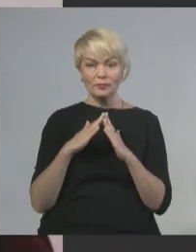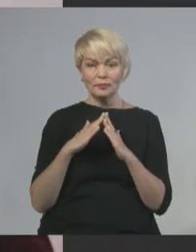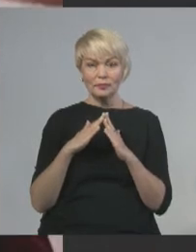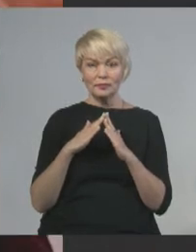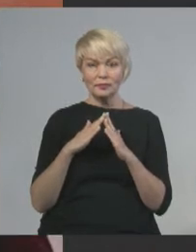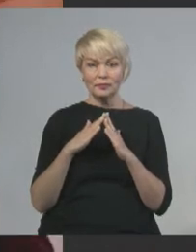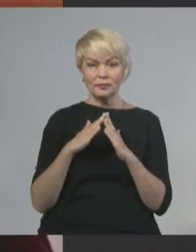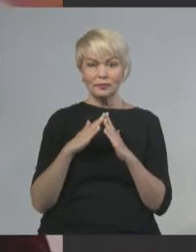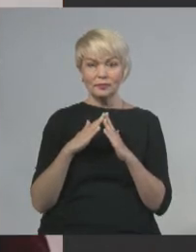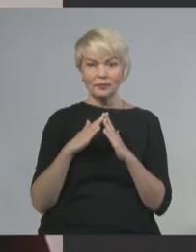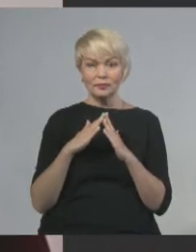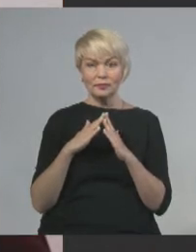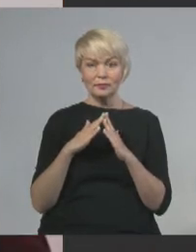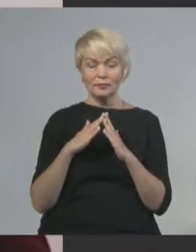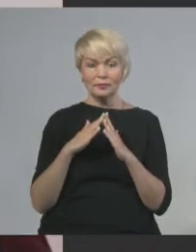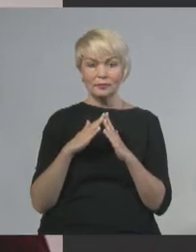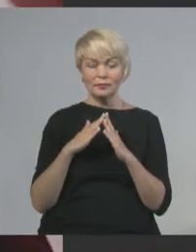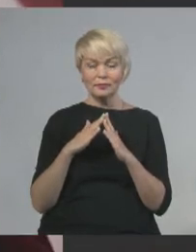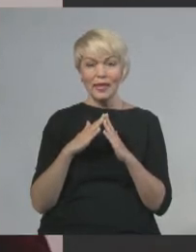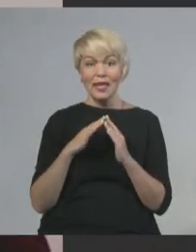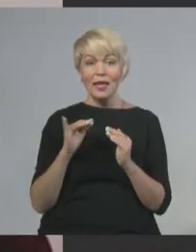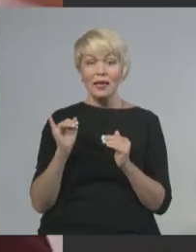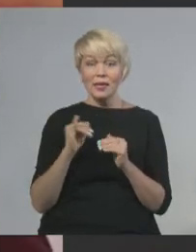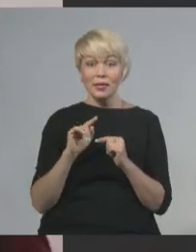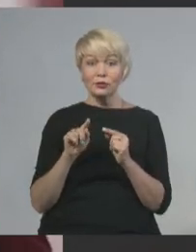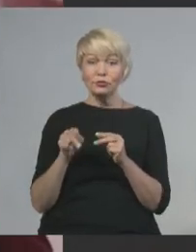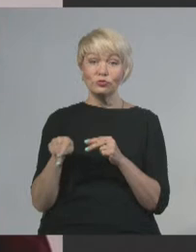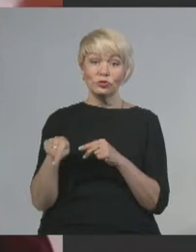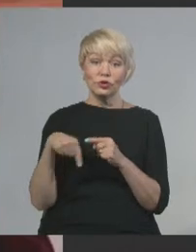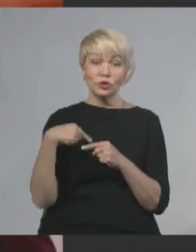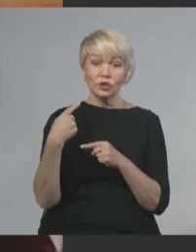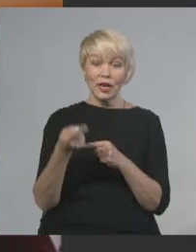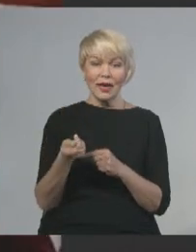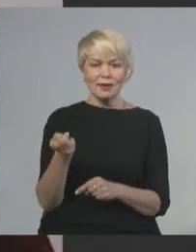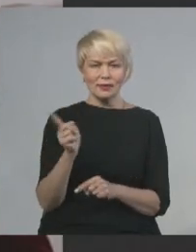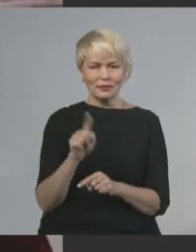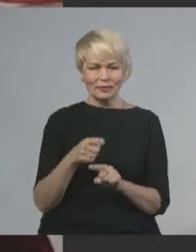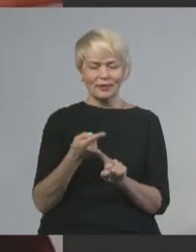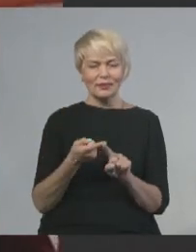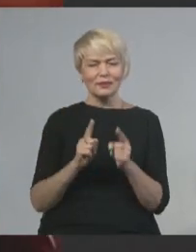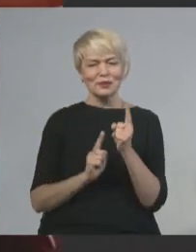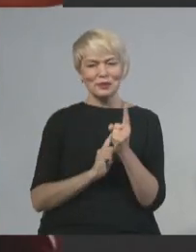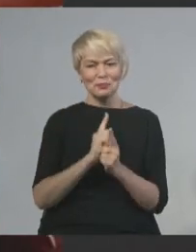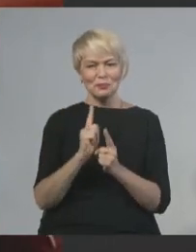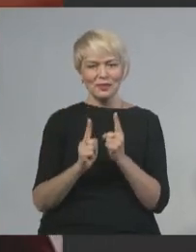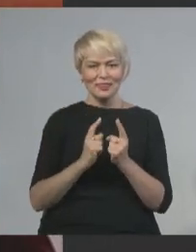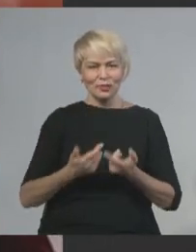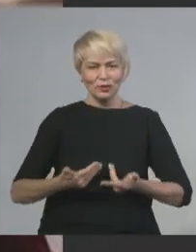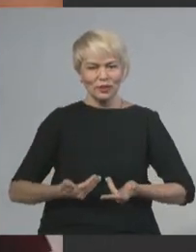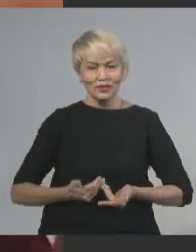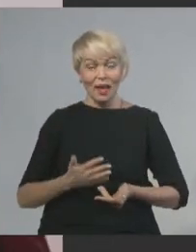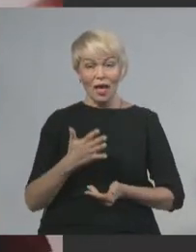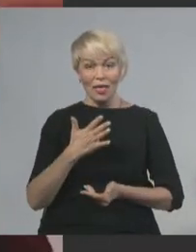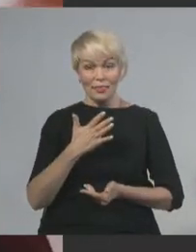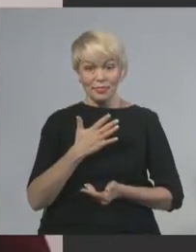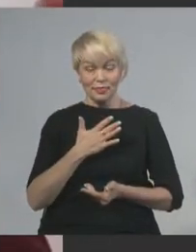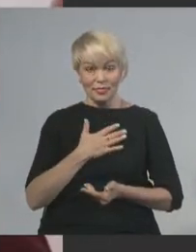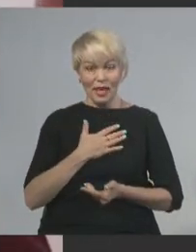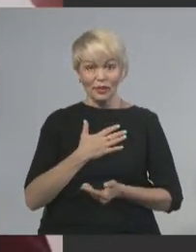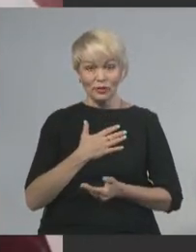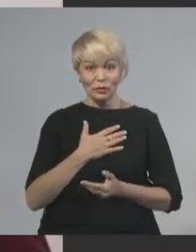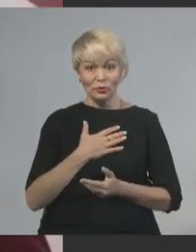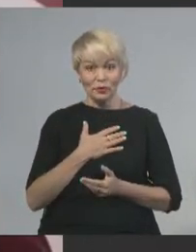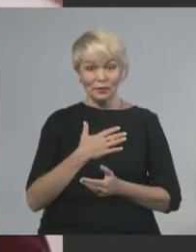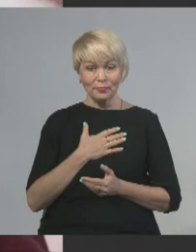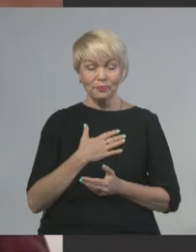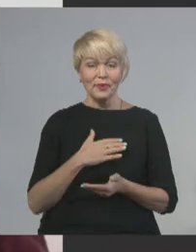life of the staff you know editorial staffs of our media was really organized